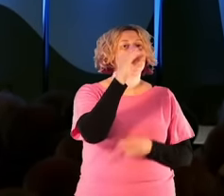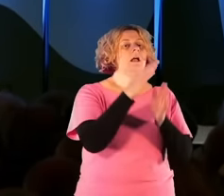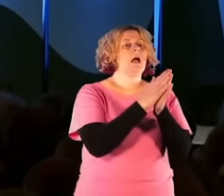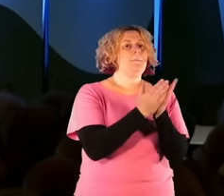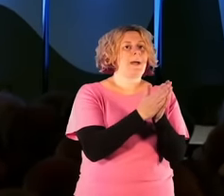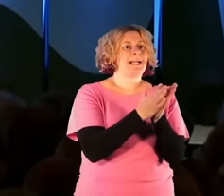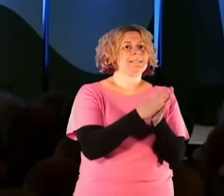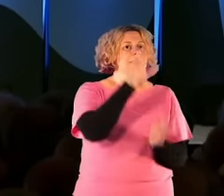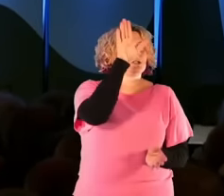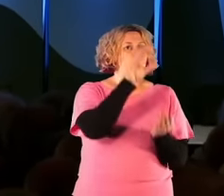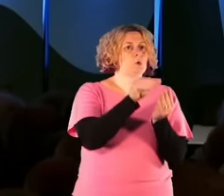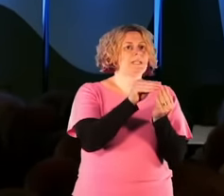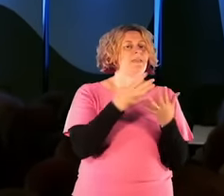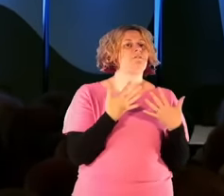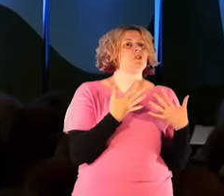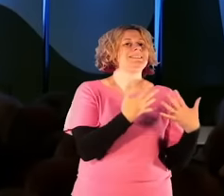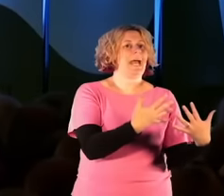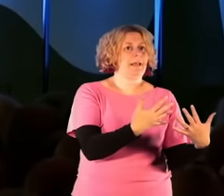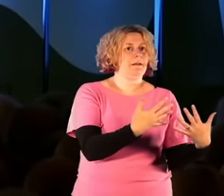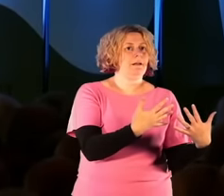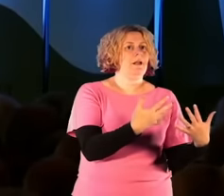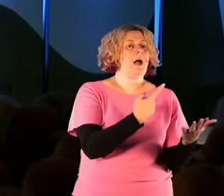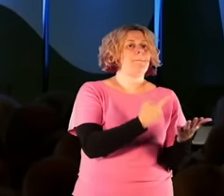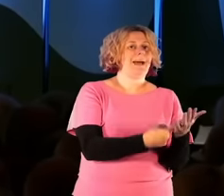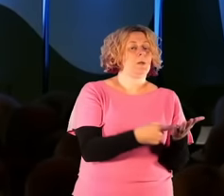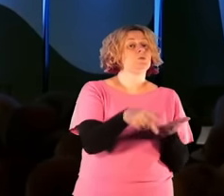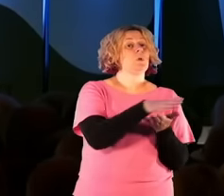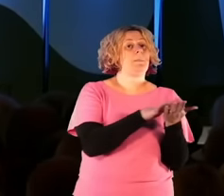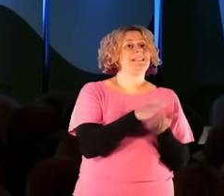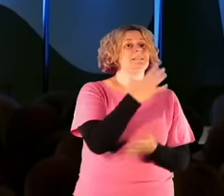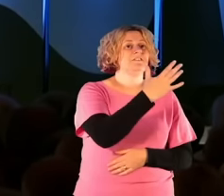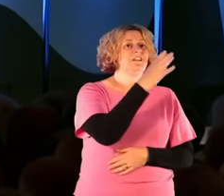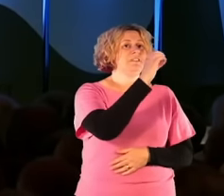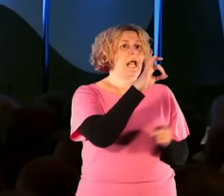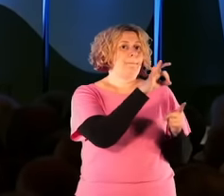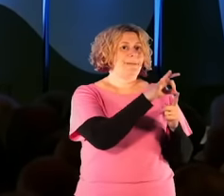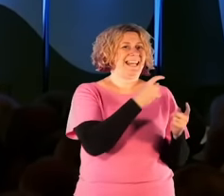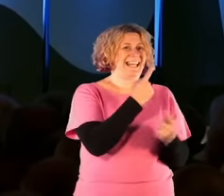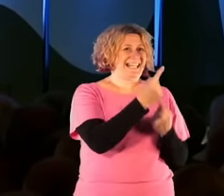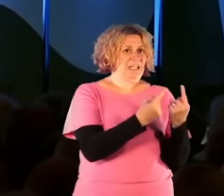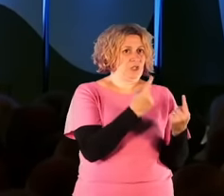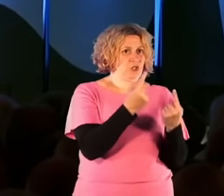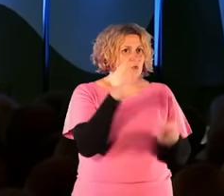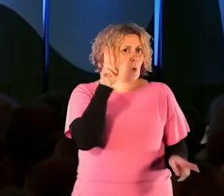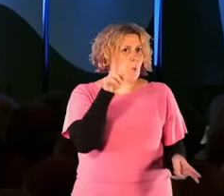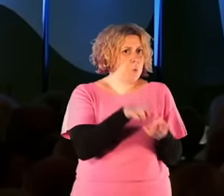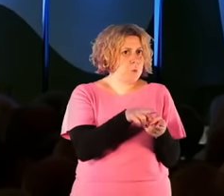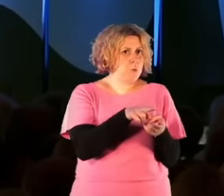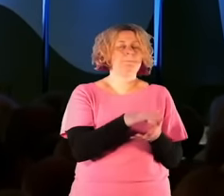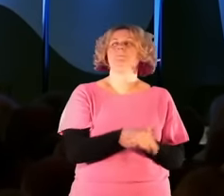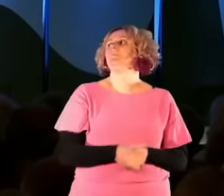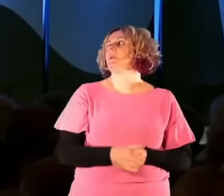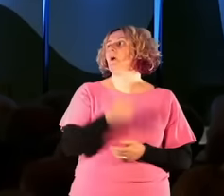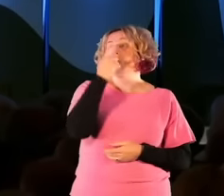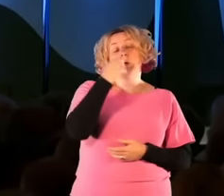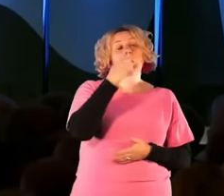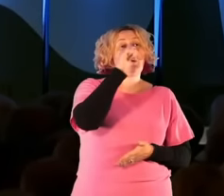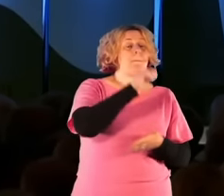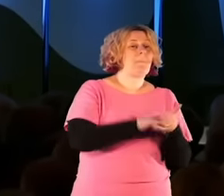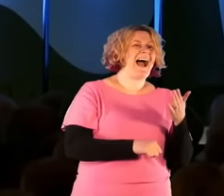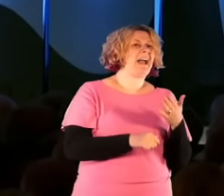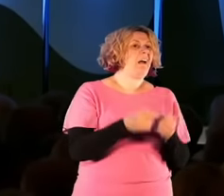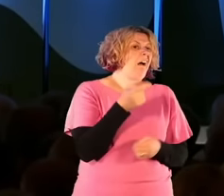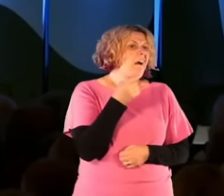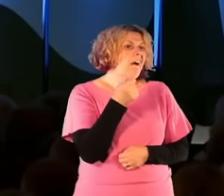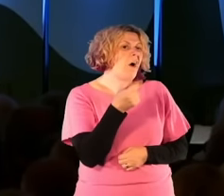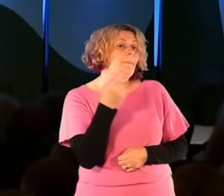10 quid. Okay, so 50p, not a pound, as it says there. And you could obviously buy a couple of copies and give them out to the